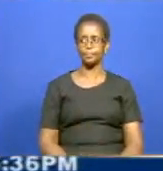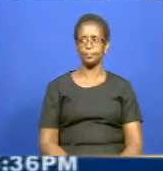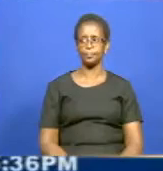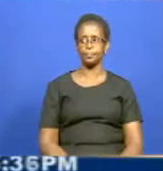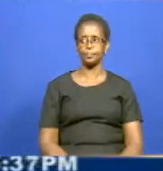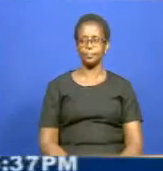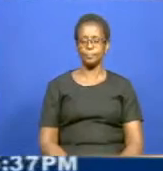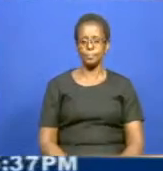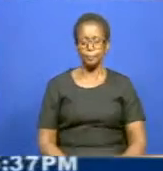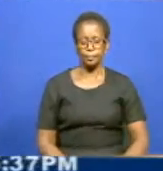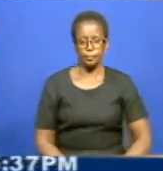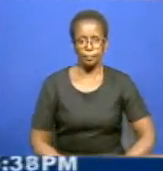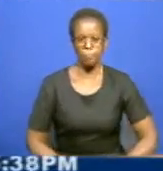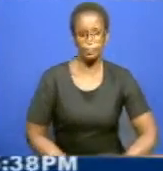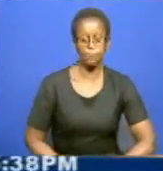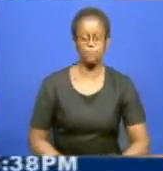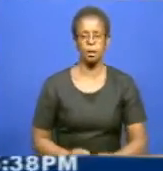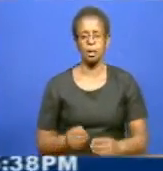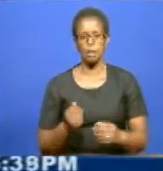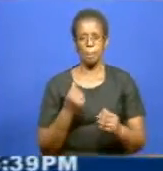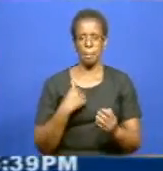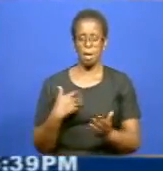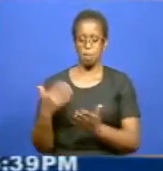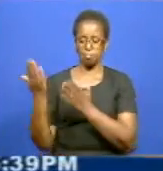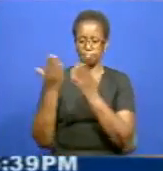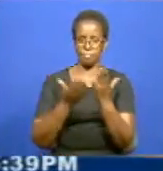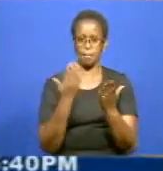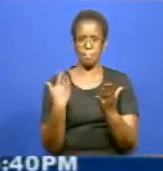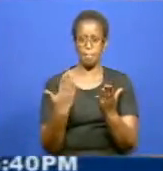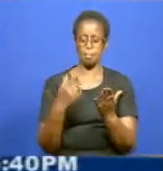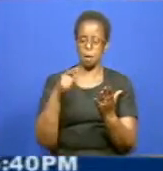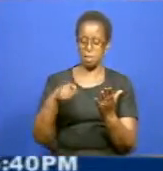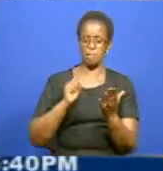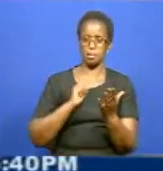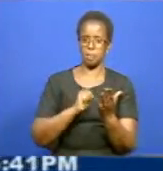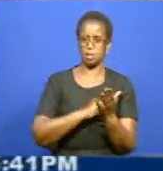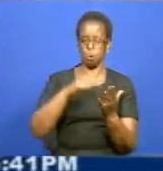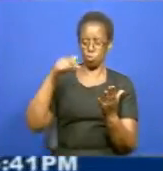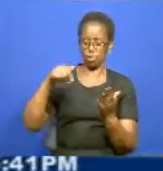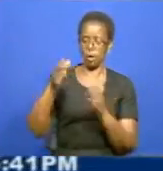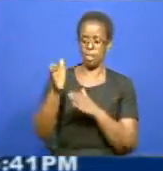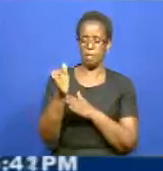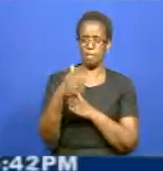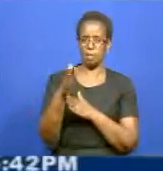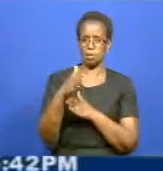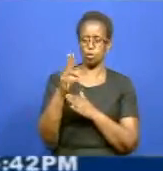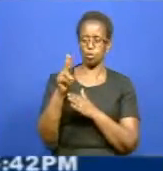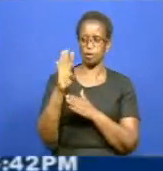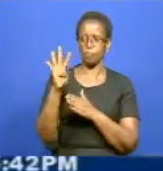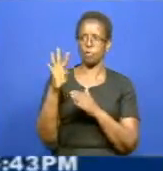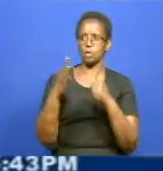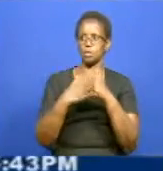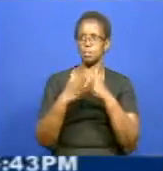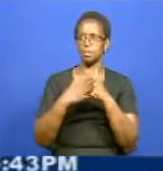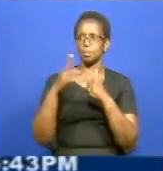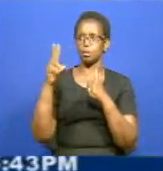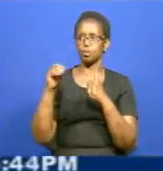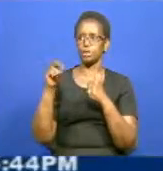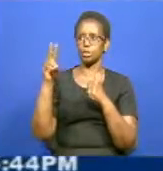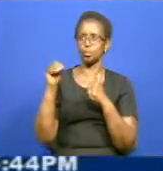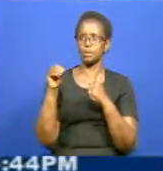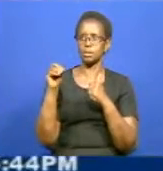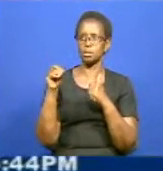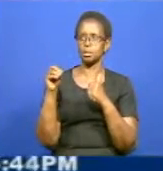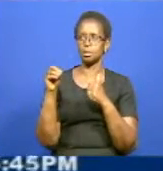Mr. Speaker, sir, I beg to lay the following paper on the table of the Senate today, Thursday, 24th September 2020.